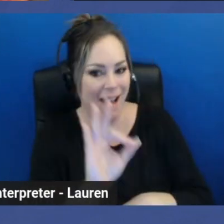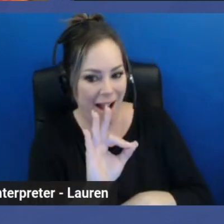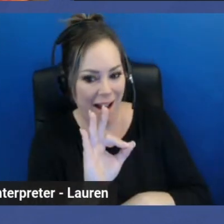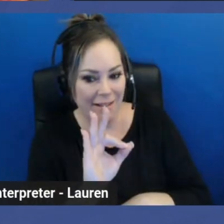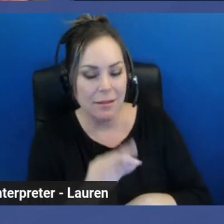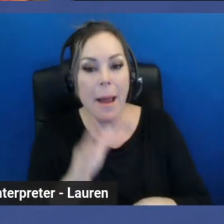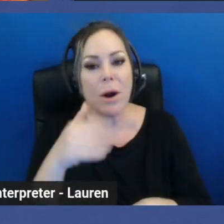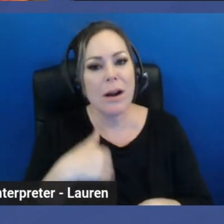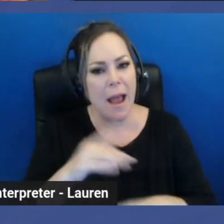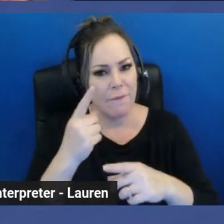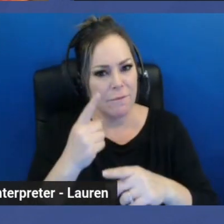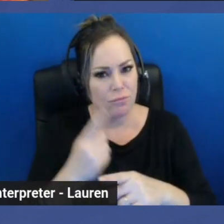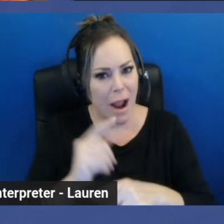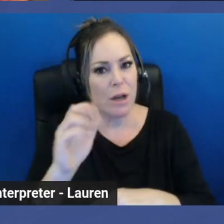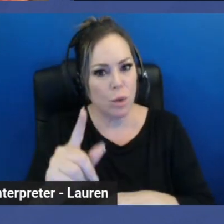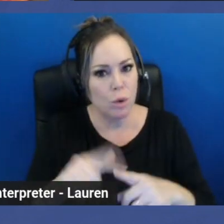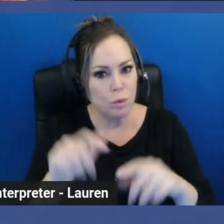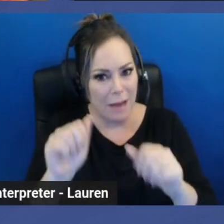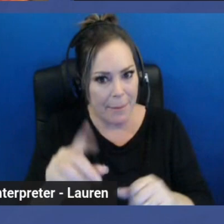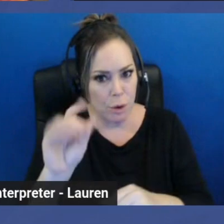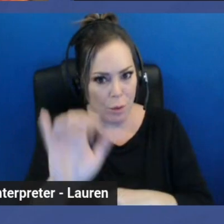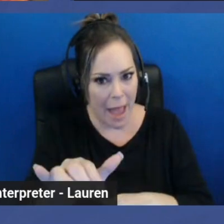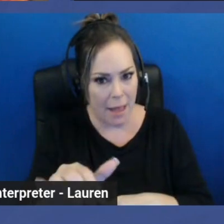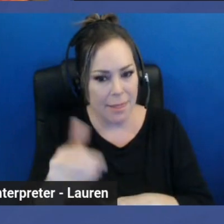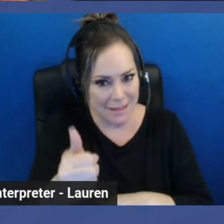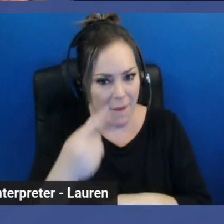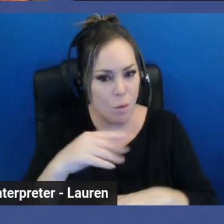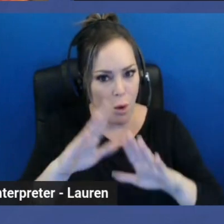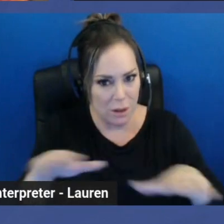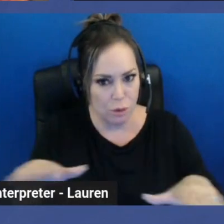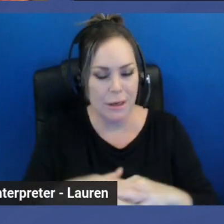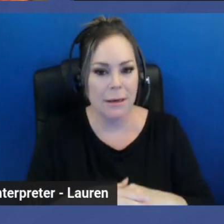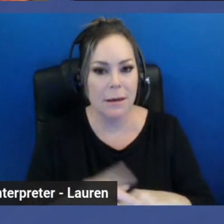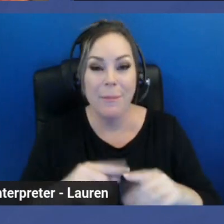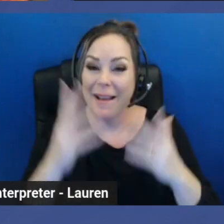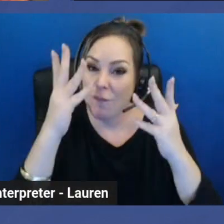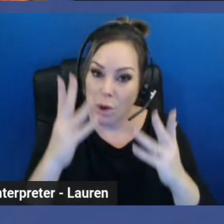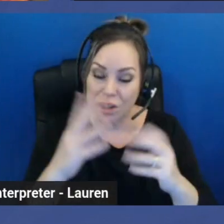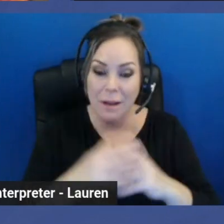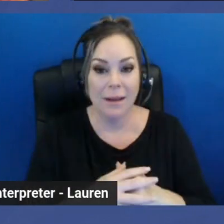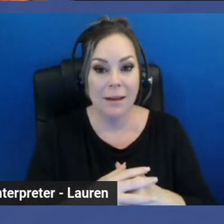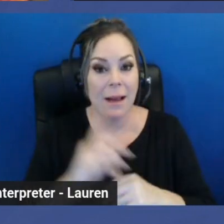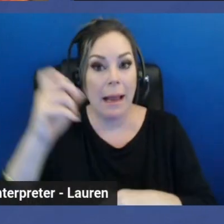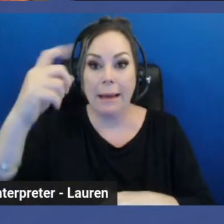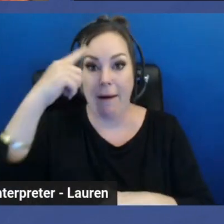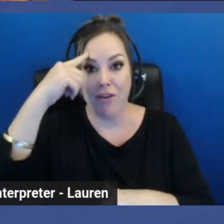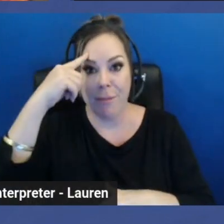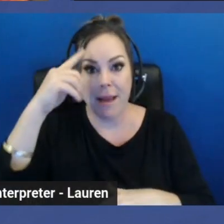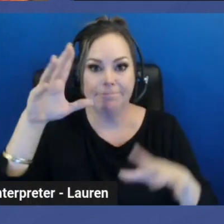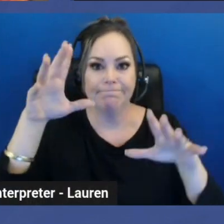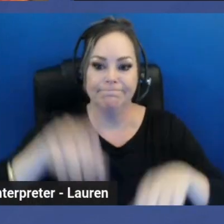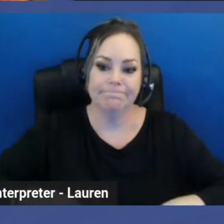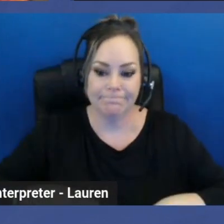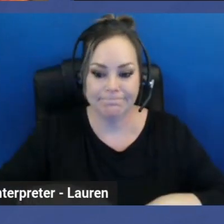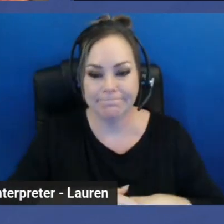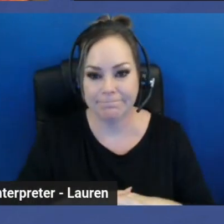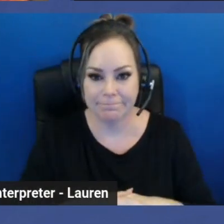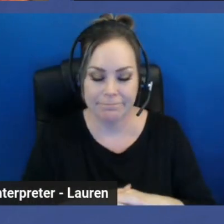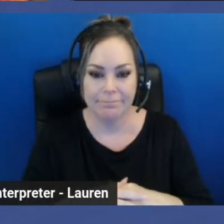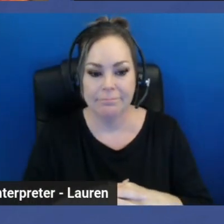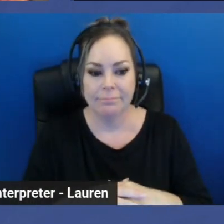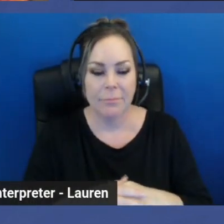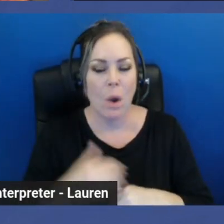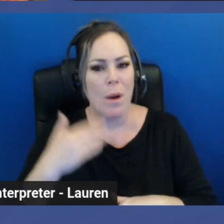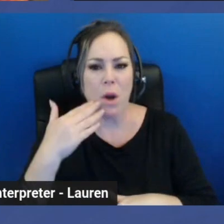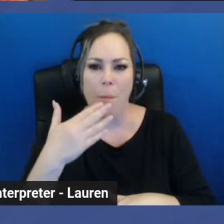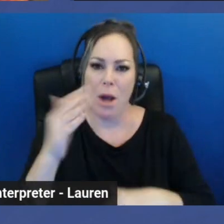parents have the tools to be able to do that for their children. But unfortunately, the government is taking the position that we